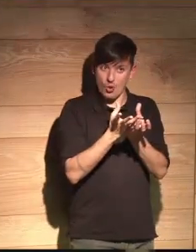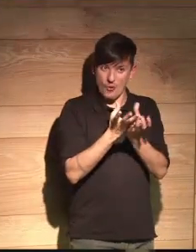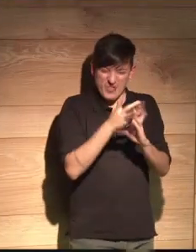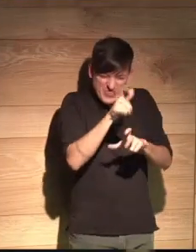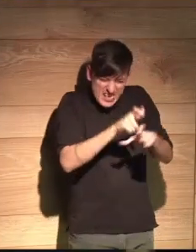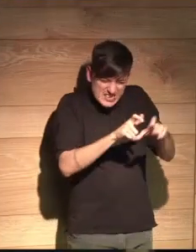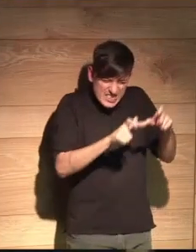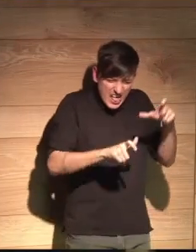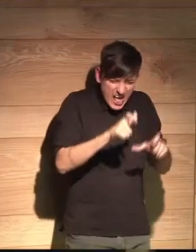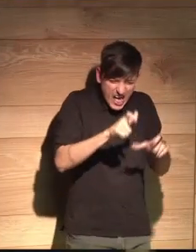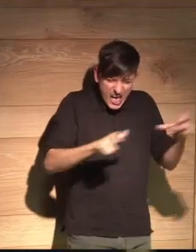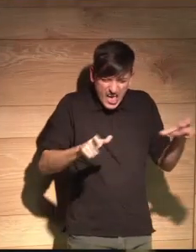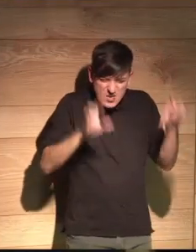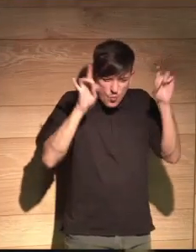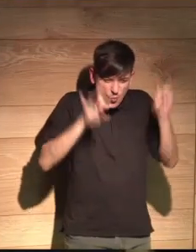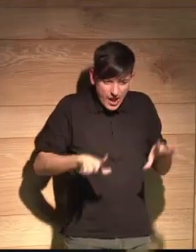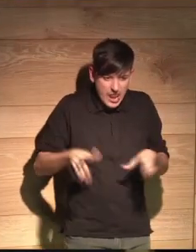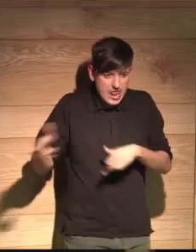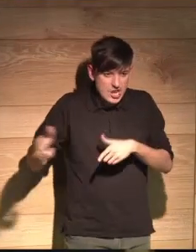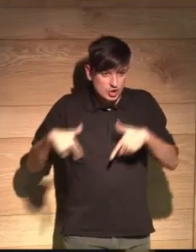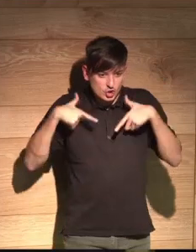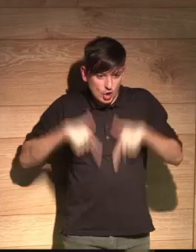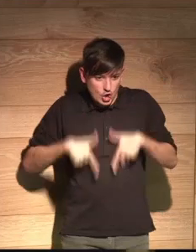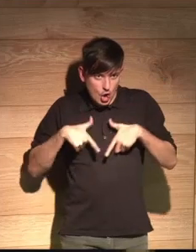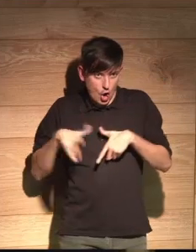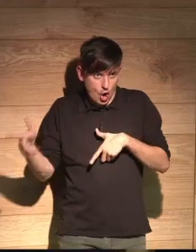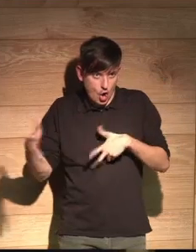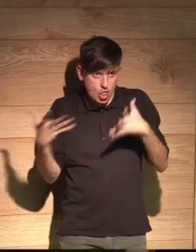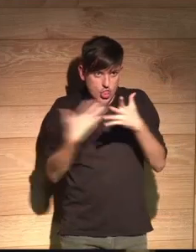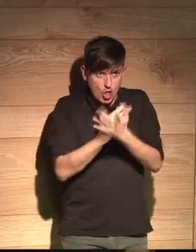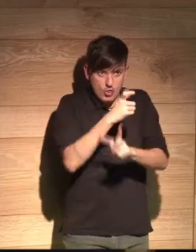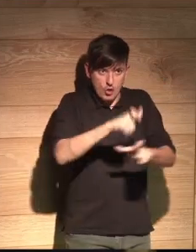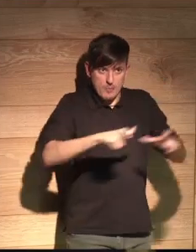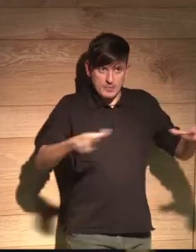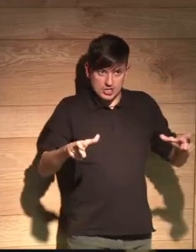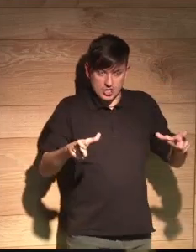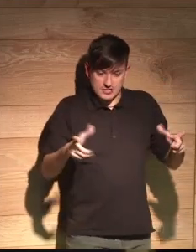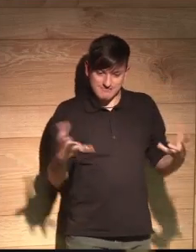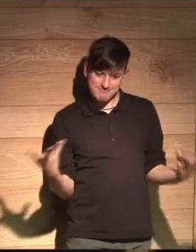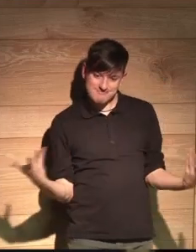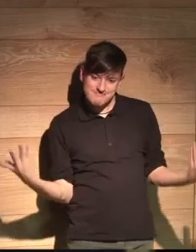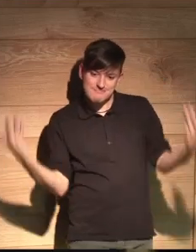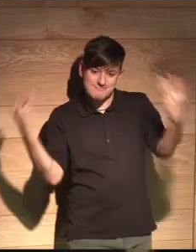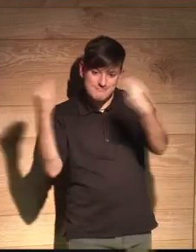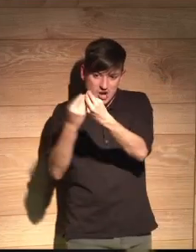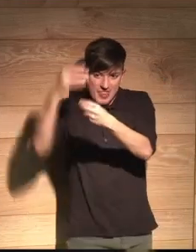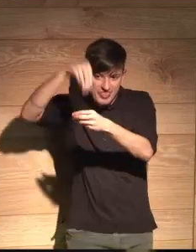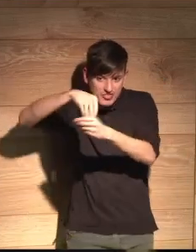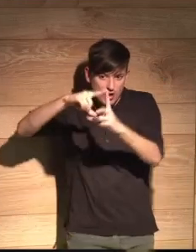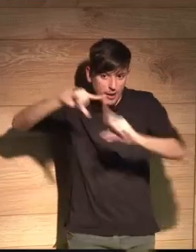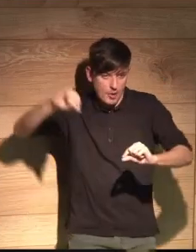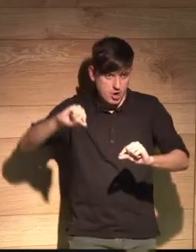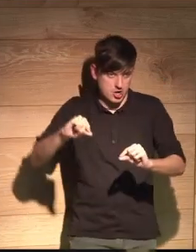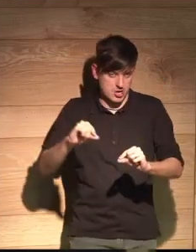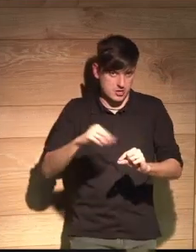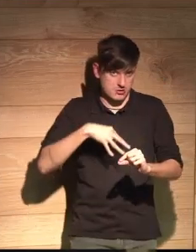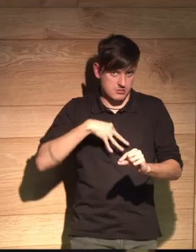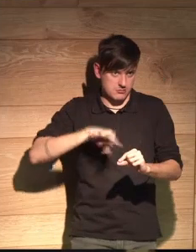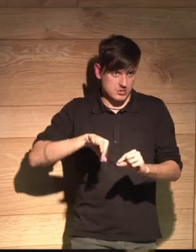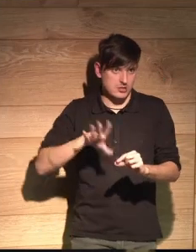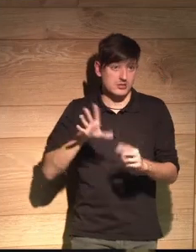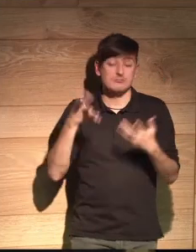Well, if the world had the demographic density of Tokyo, every single human being would fit in Japan.